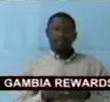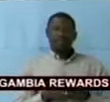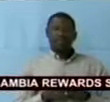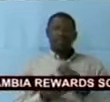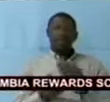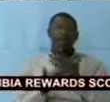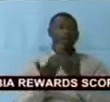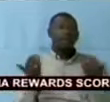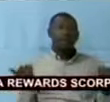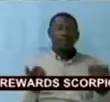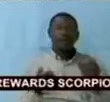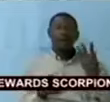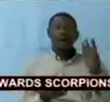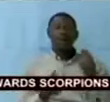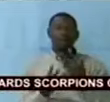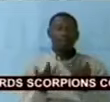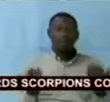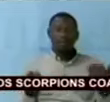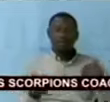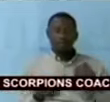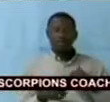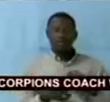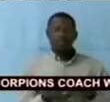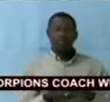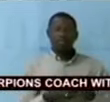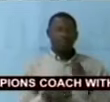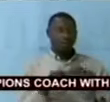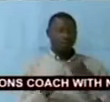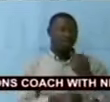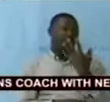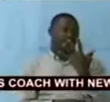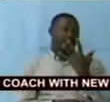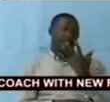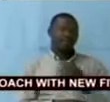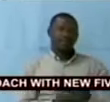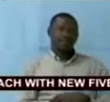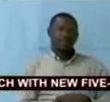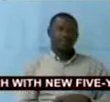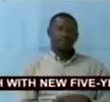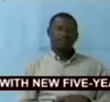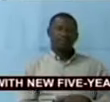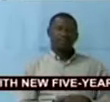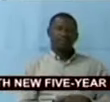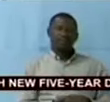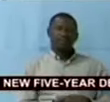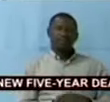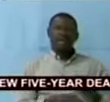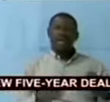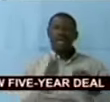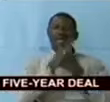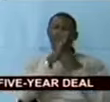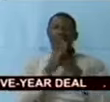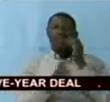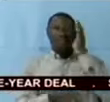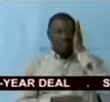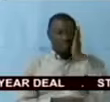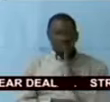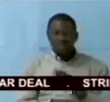many people? We were 5. How serious was the accident?